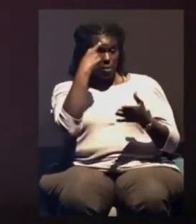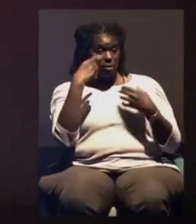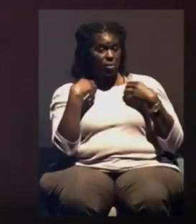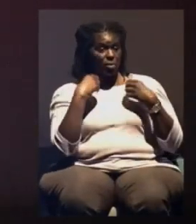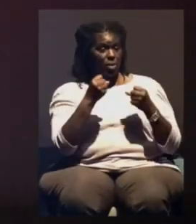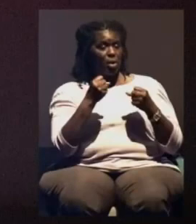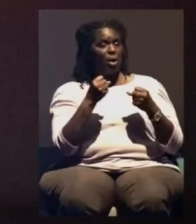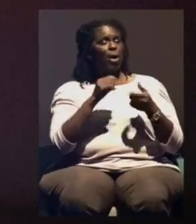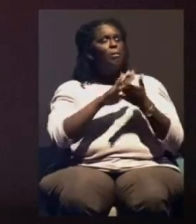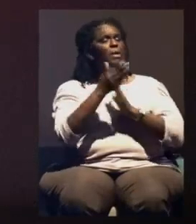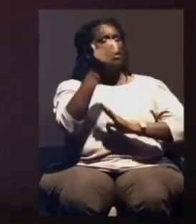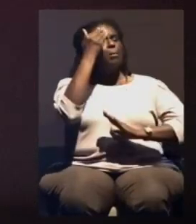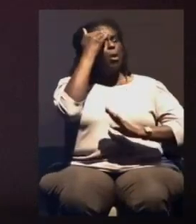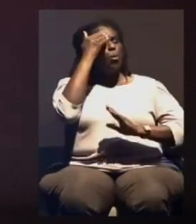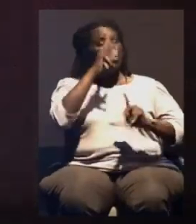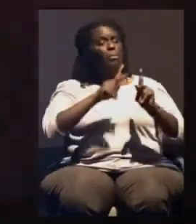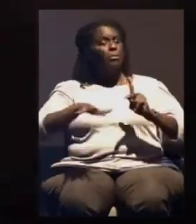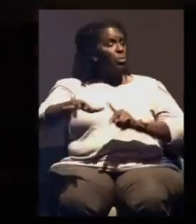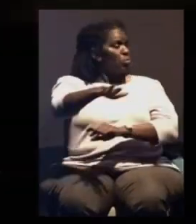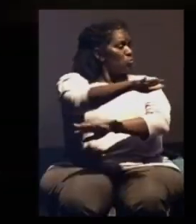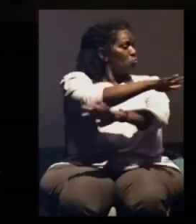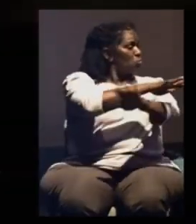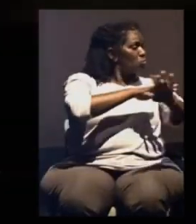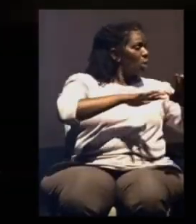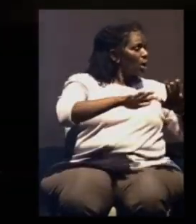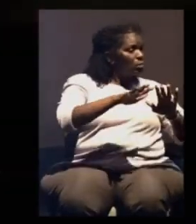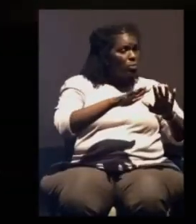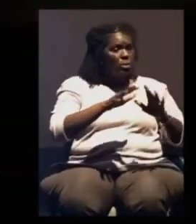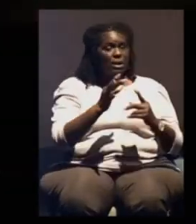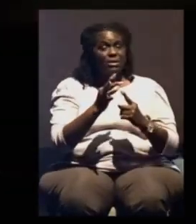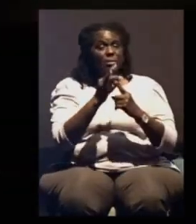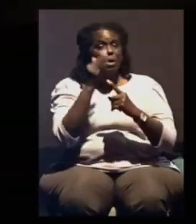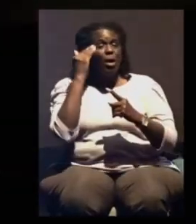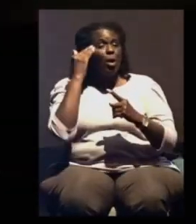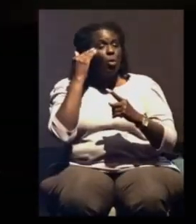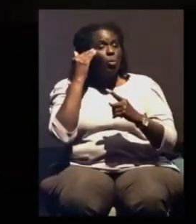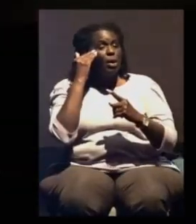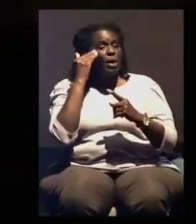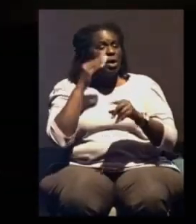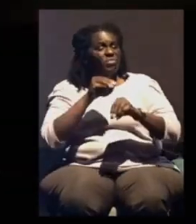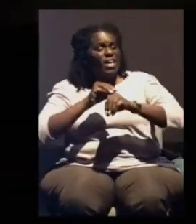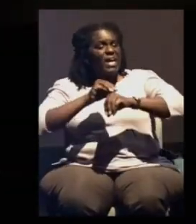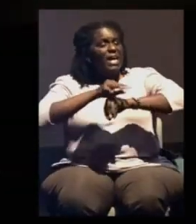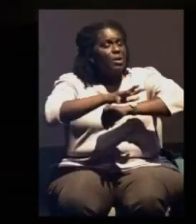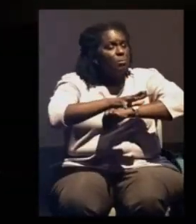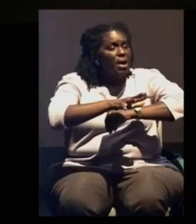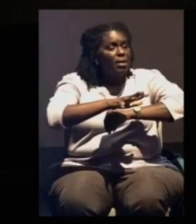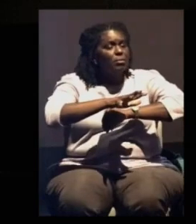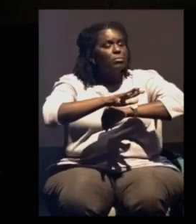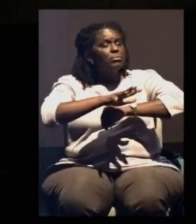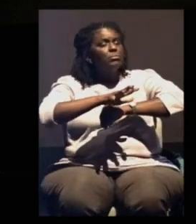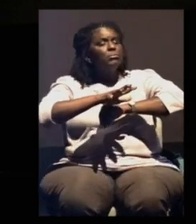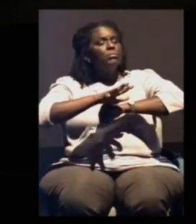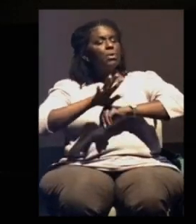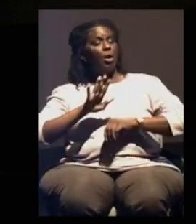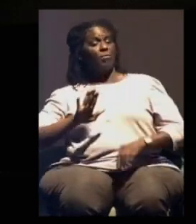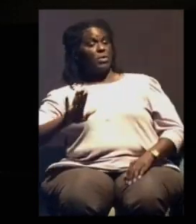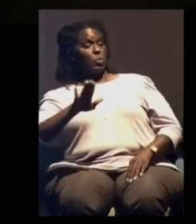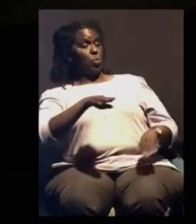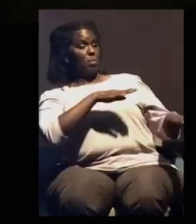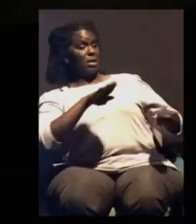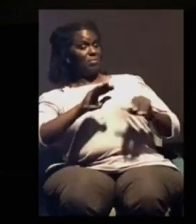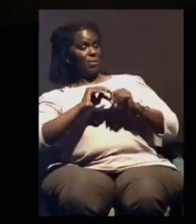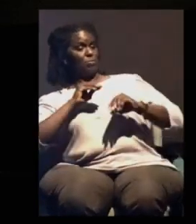being aware of the people around you, and in particular, being aware of the impact upon those people of your